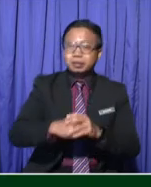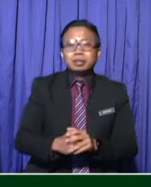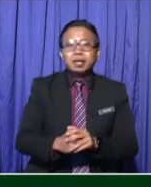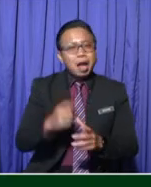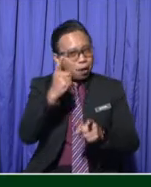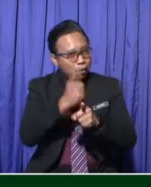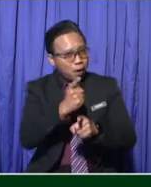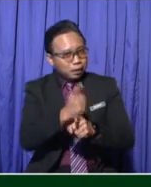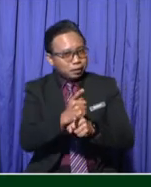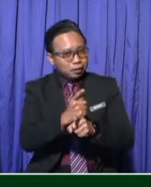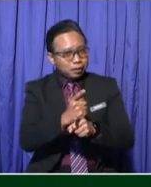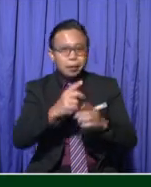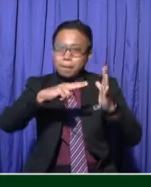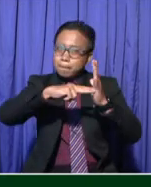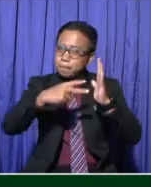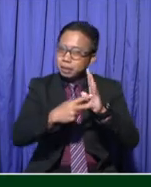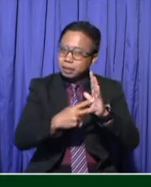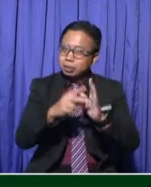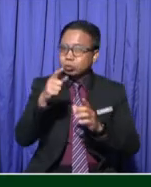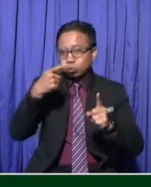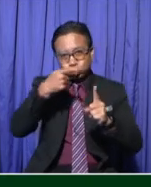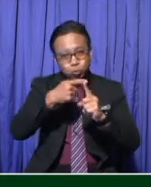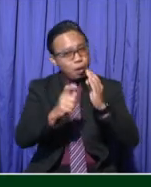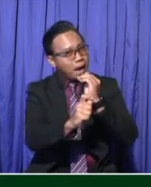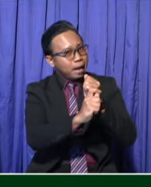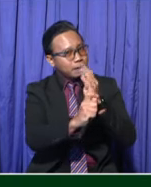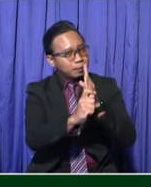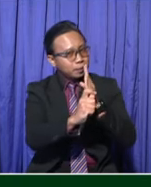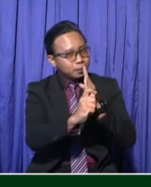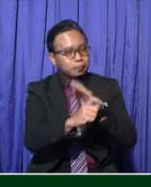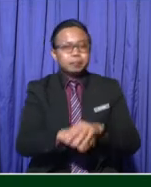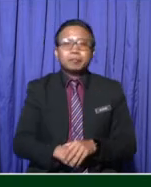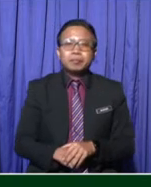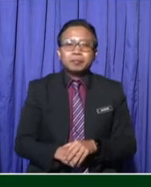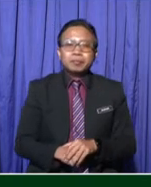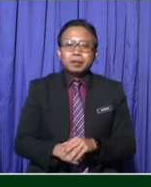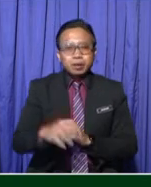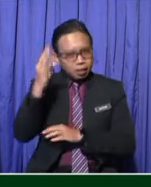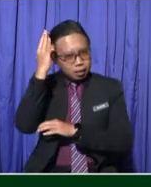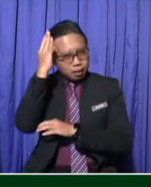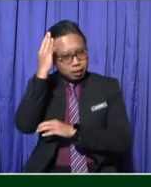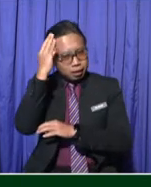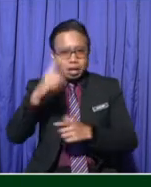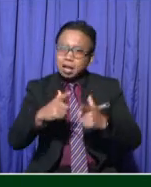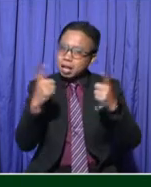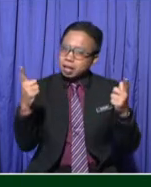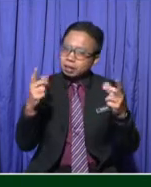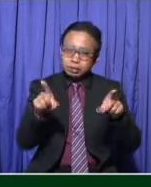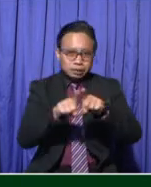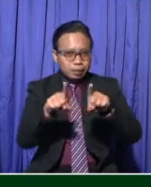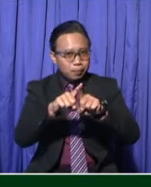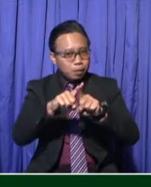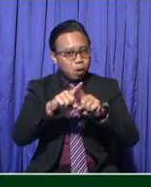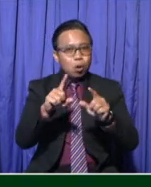right. It's meant to add. Can you think some of other similar words?